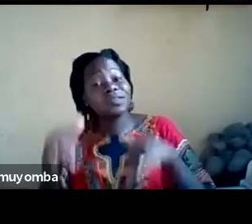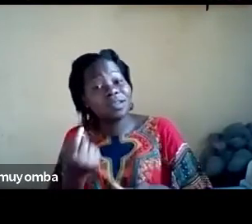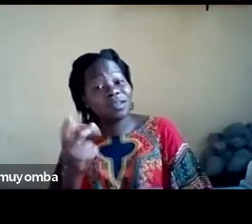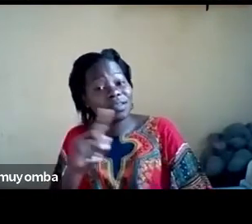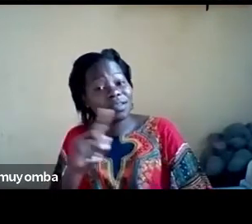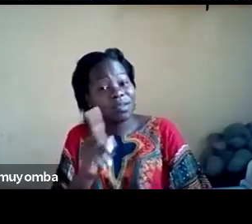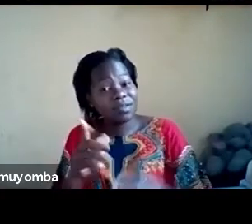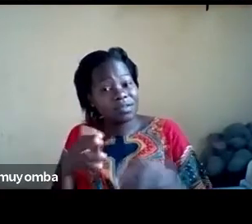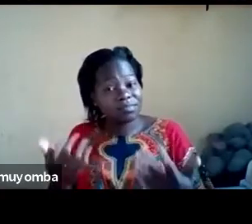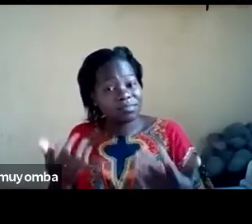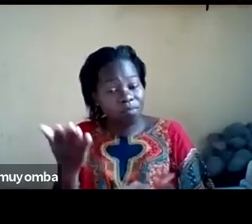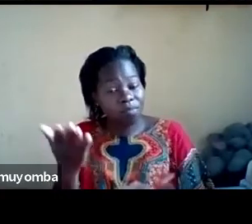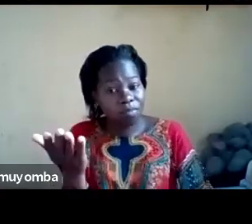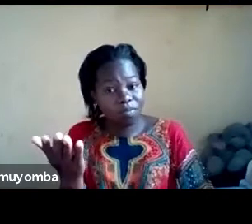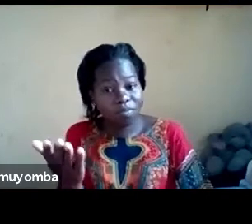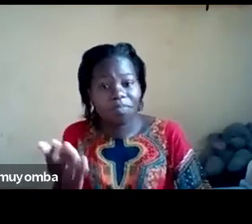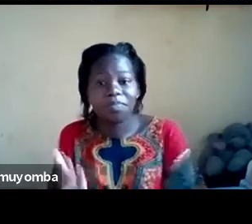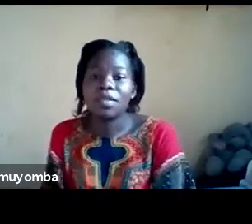well?